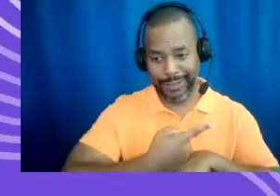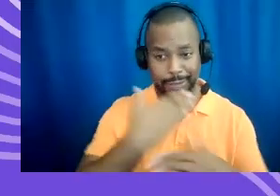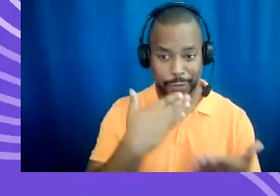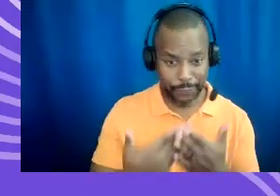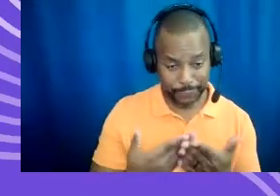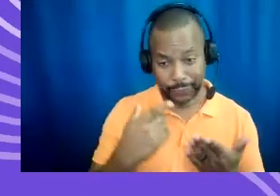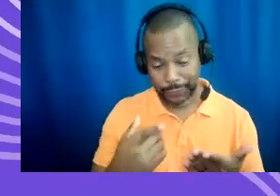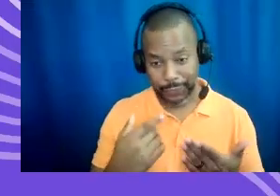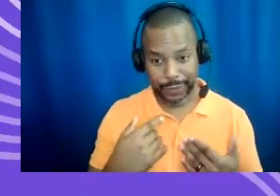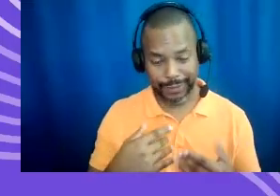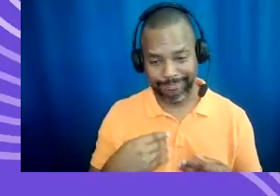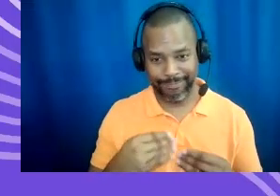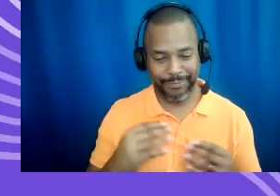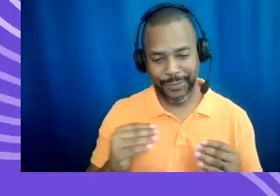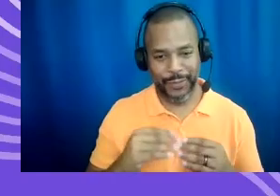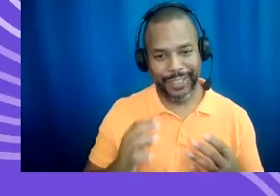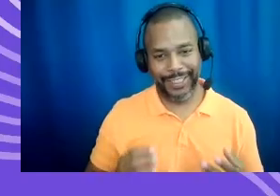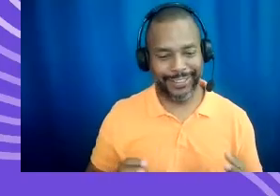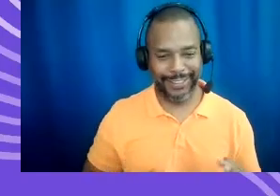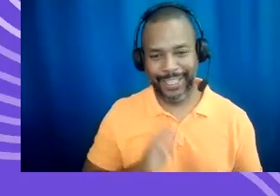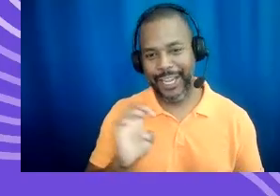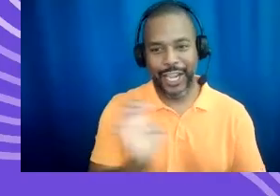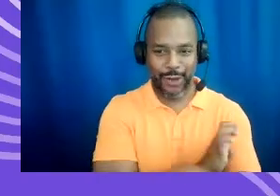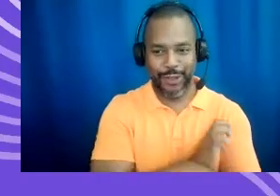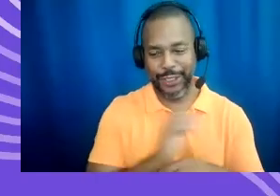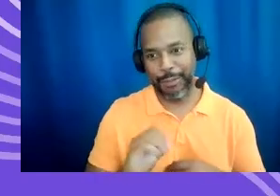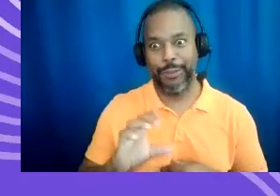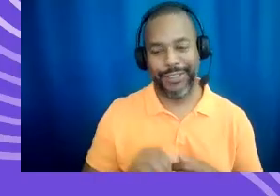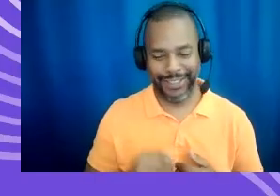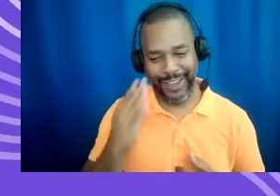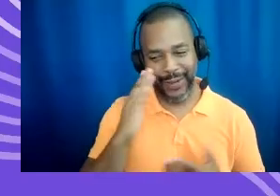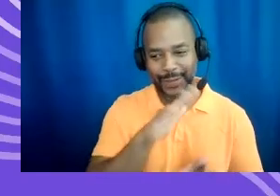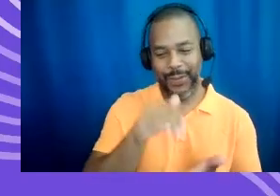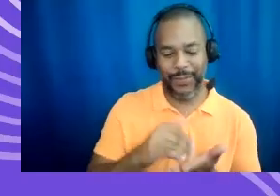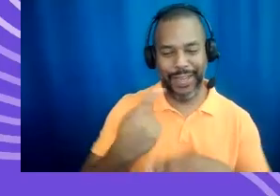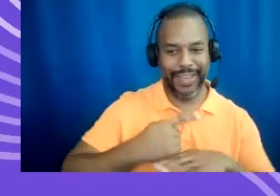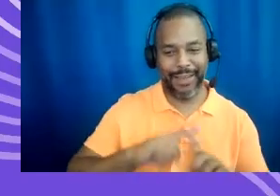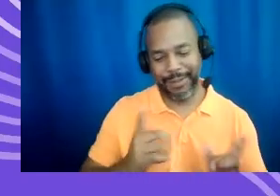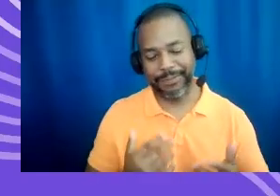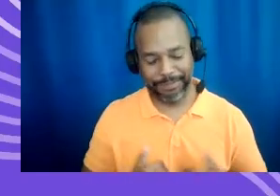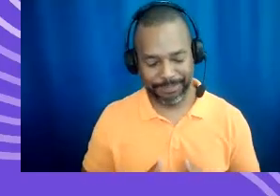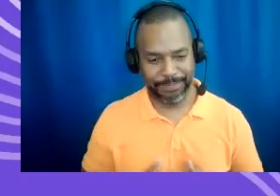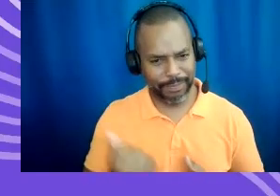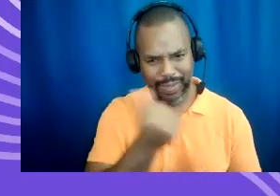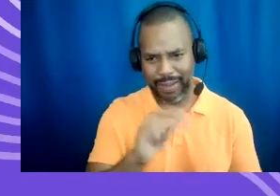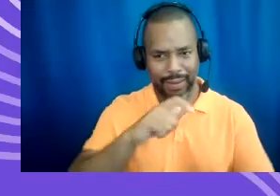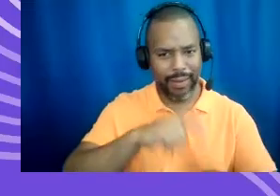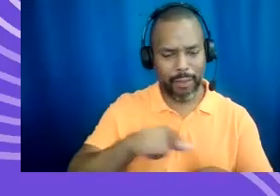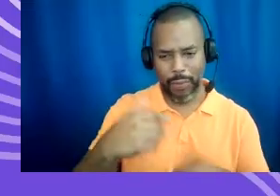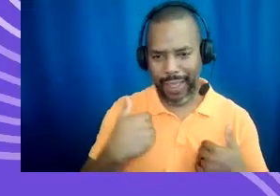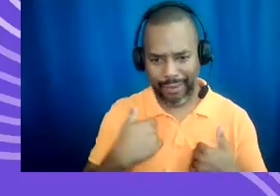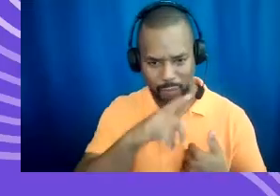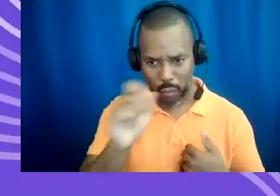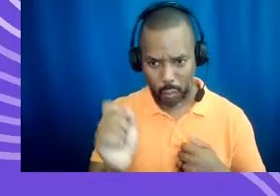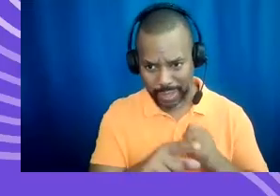you get a little energy boost. I know we're coming closer to that midday, but anytime you have questions, our team is here